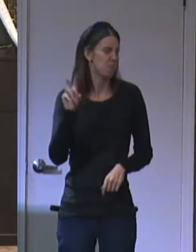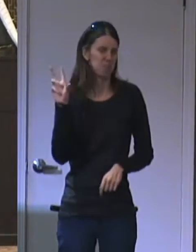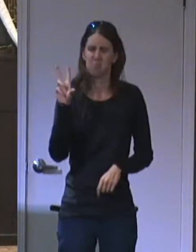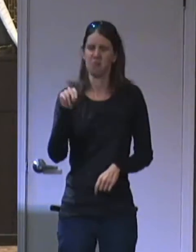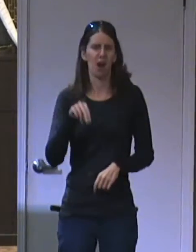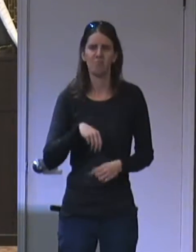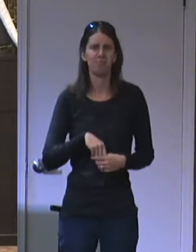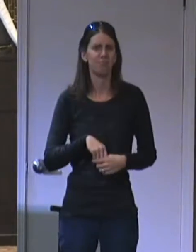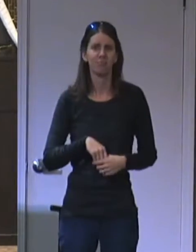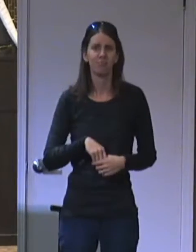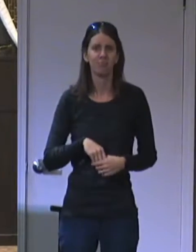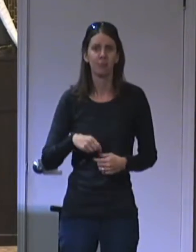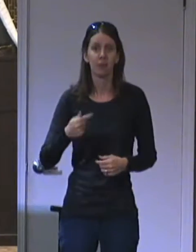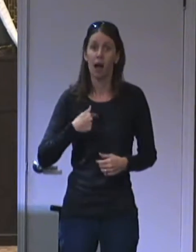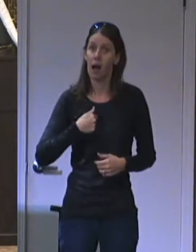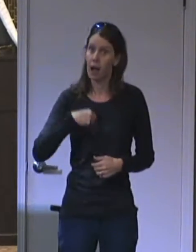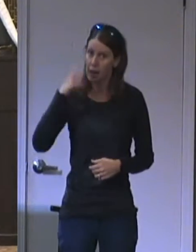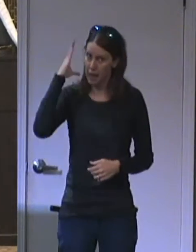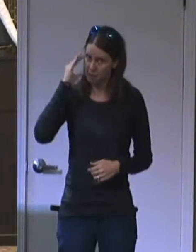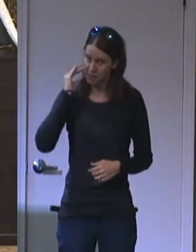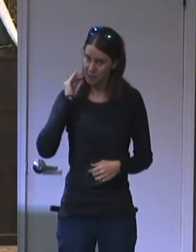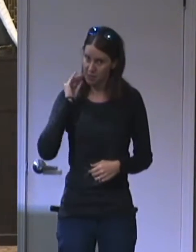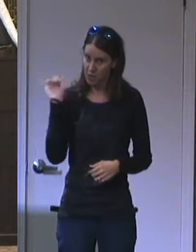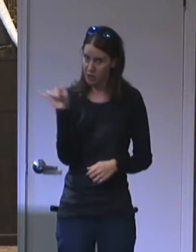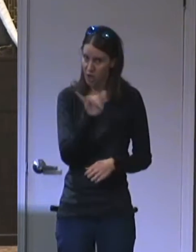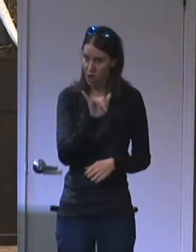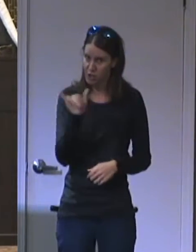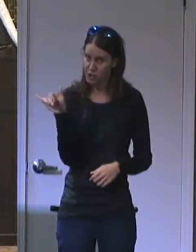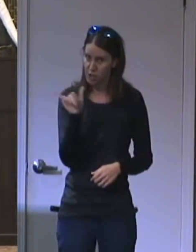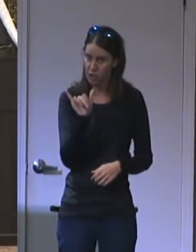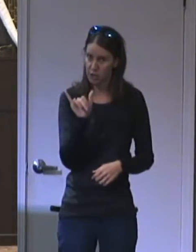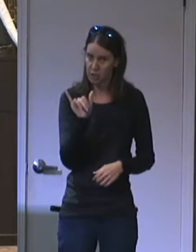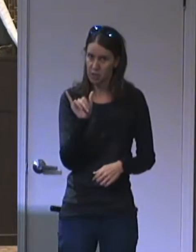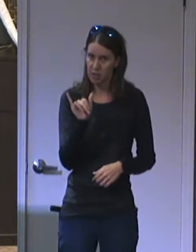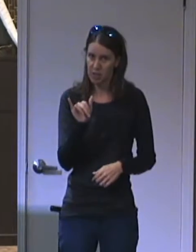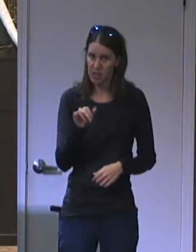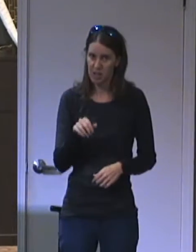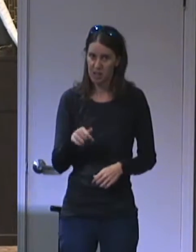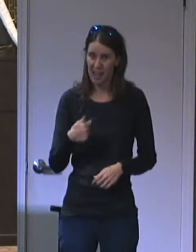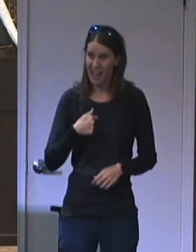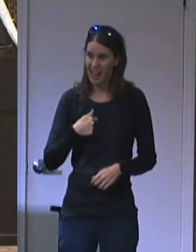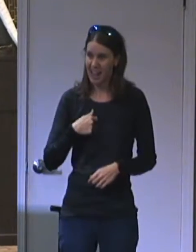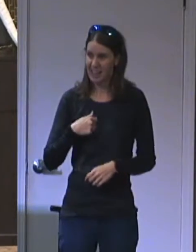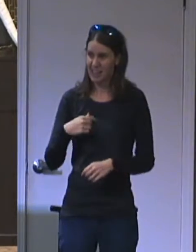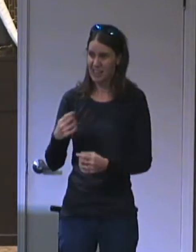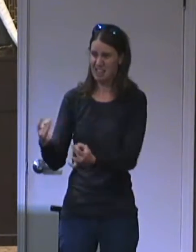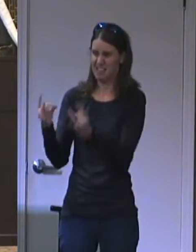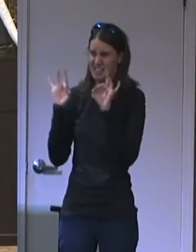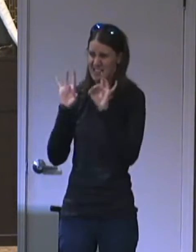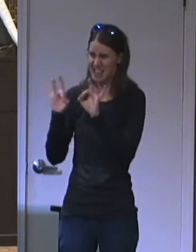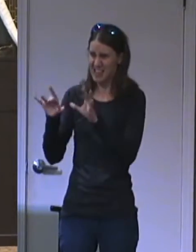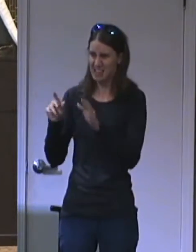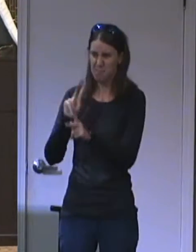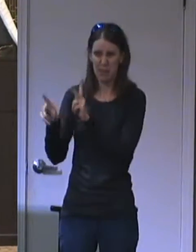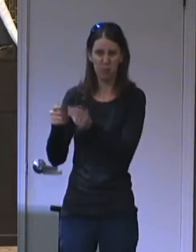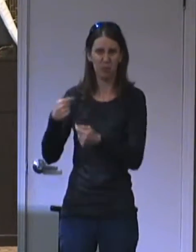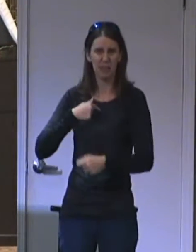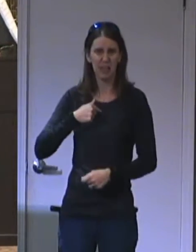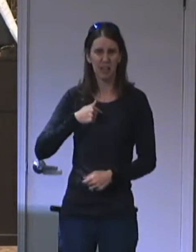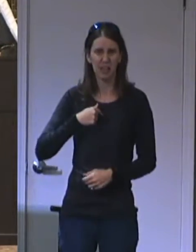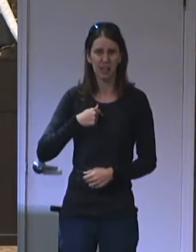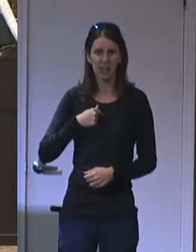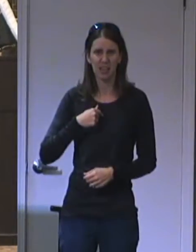anything. And I have experienced the other end of that, where I have been hated, where I have lacked